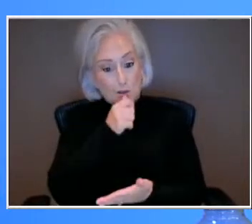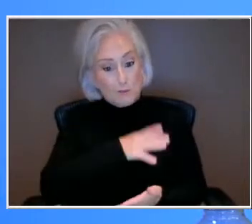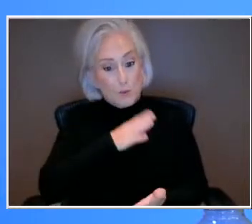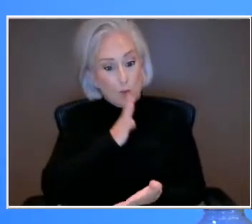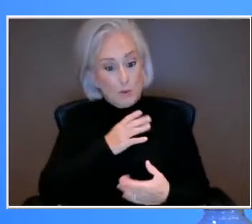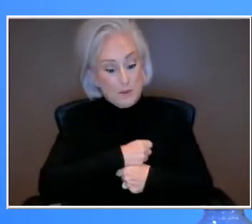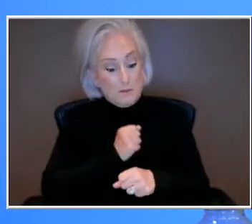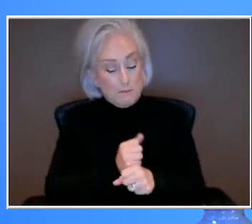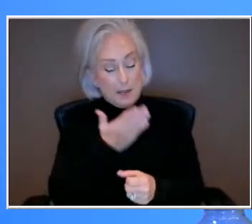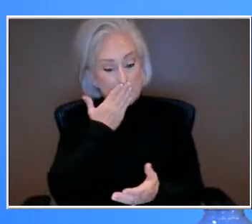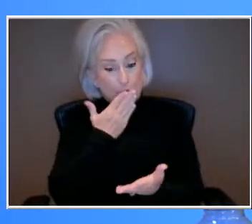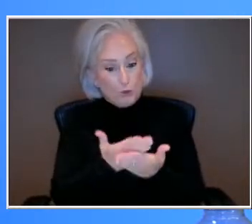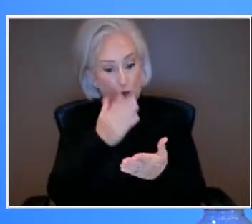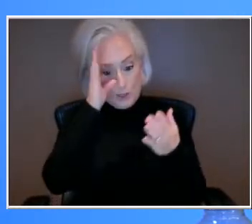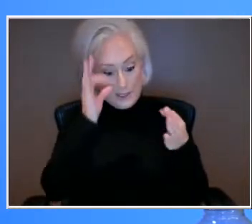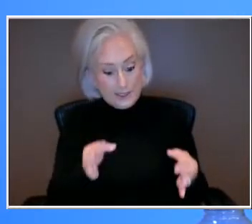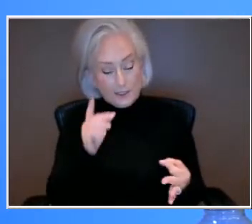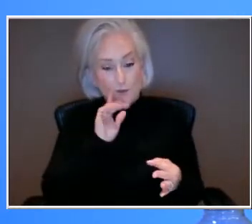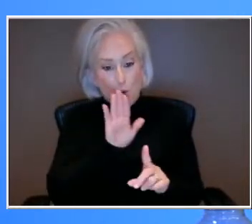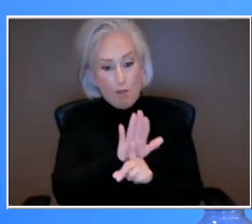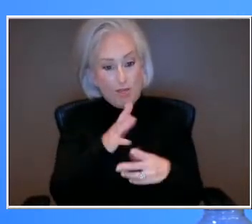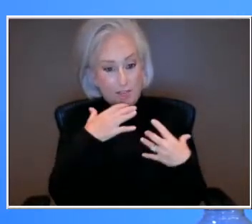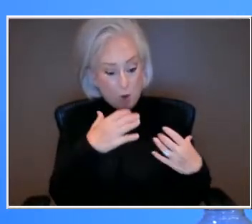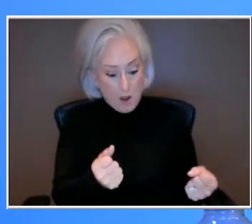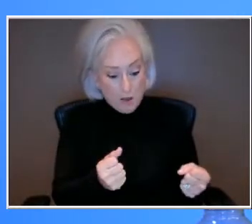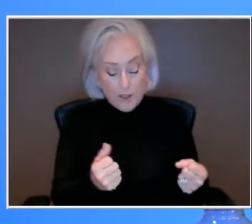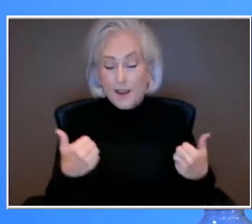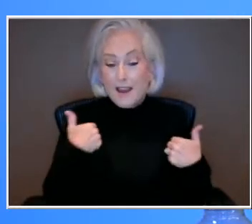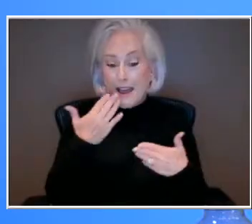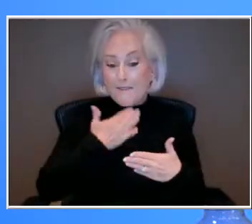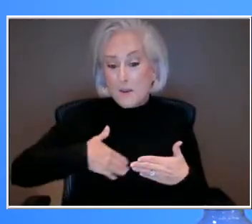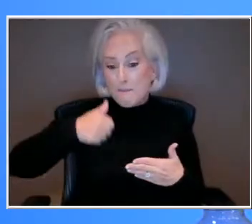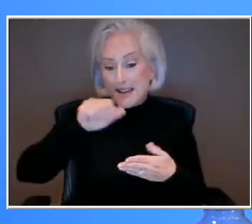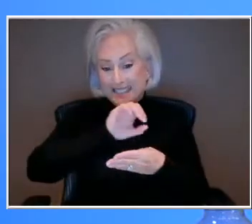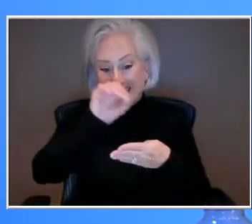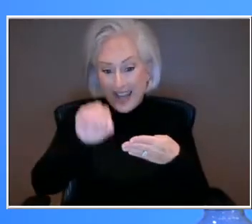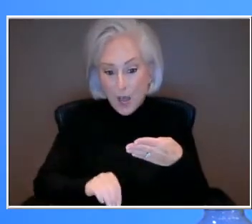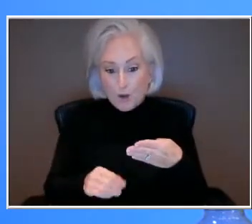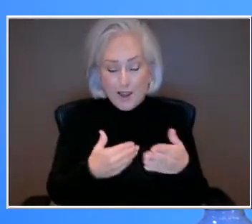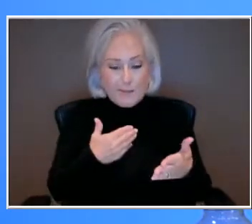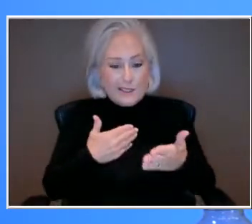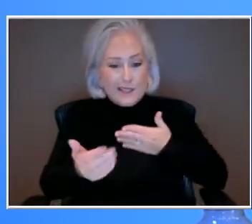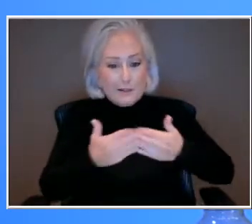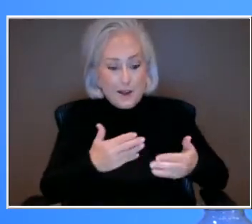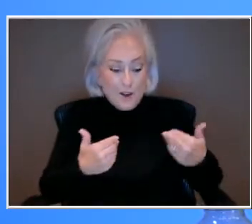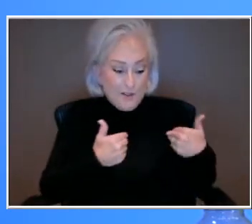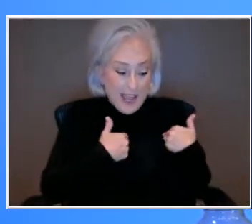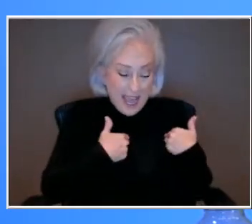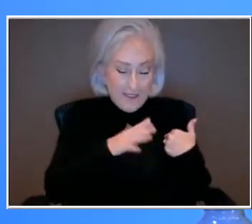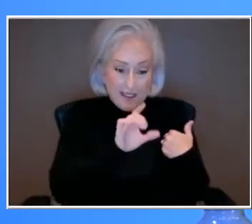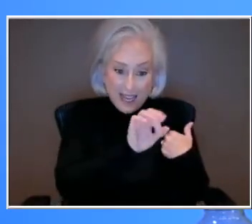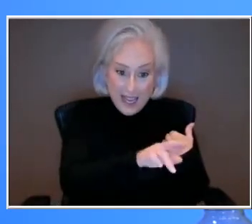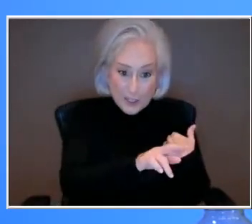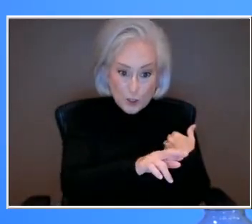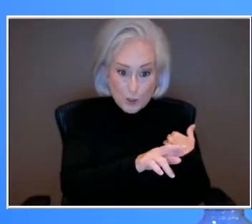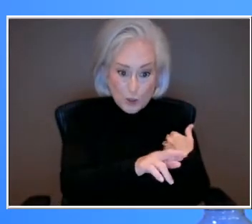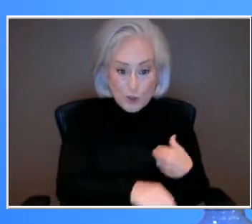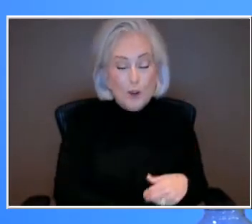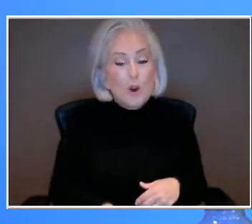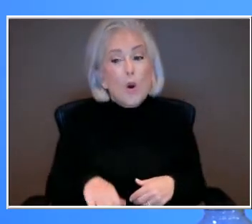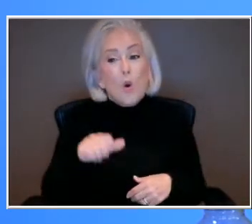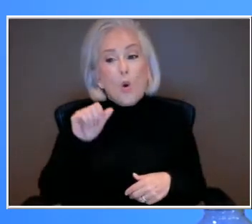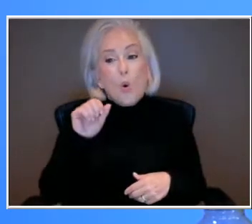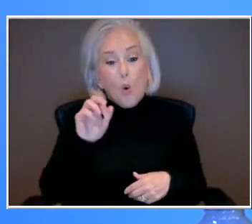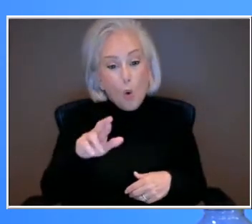decisions possible for their health and have the best possible outcomes, regardless if they do have cancer at the time or they, eventually do